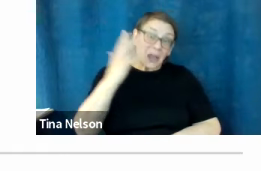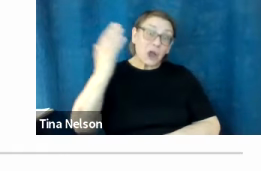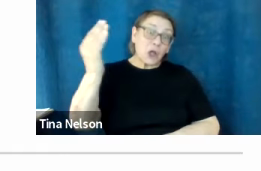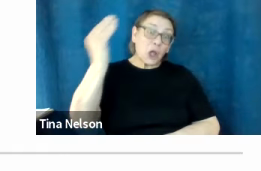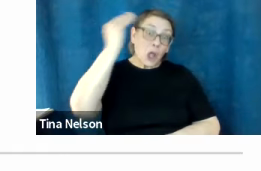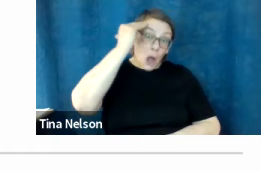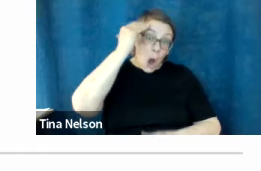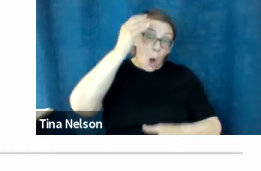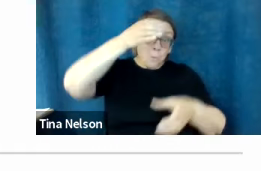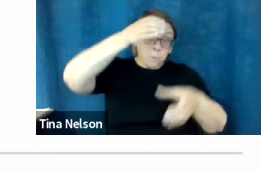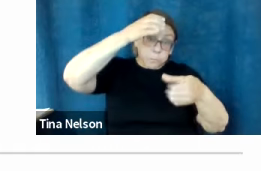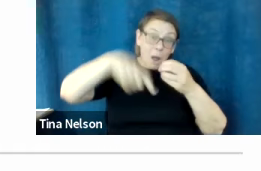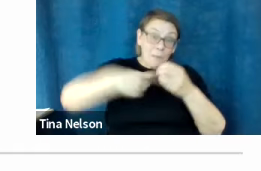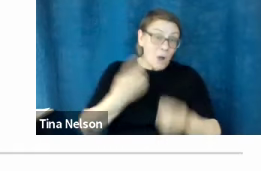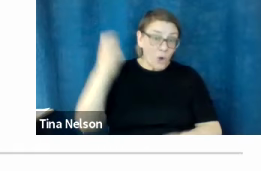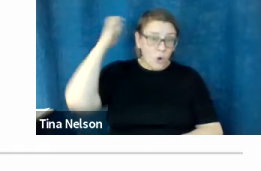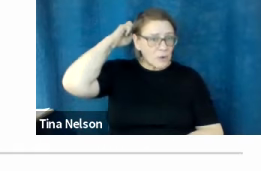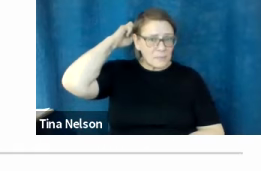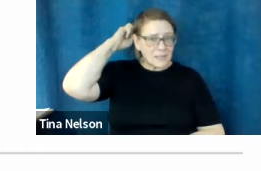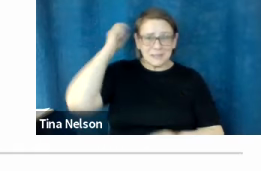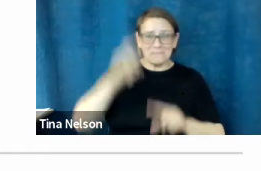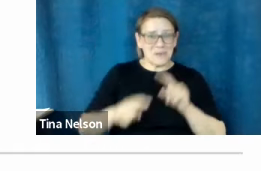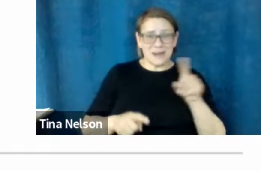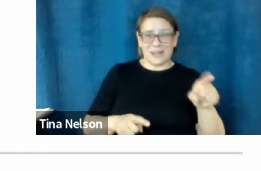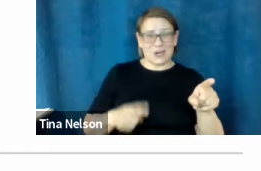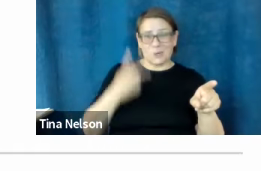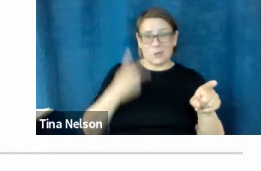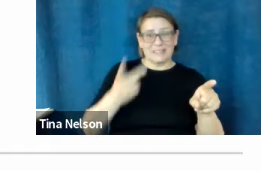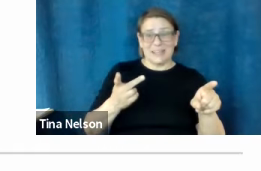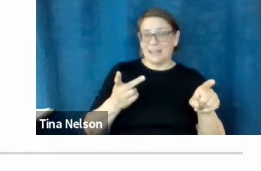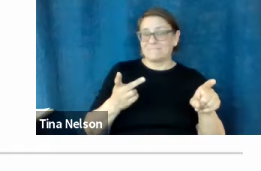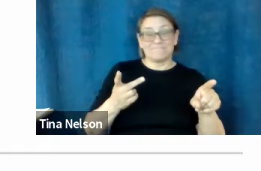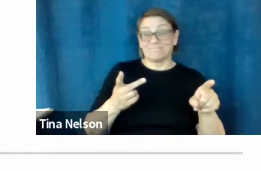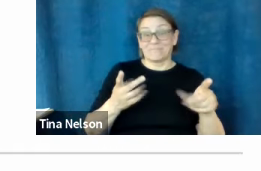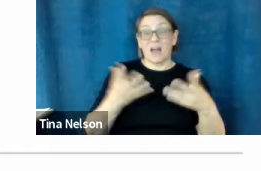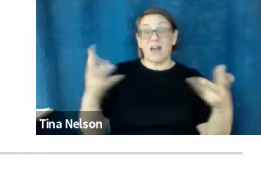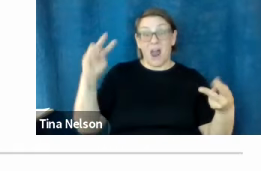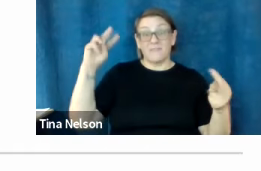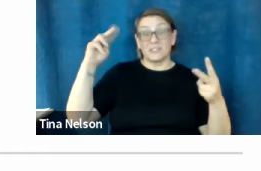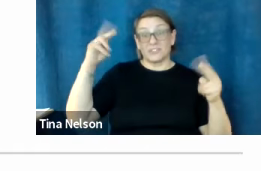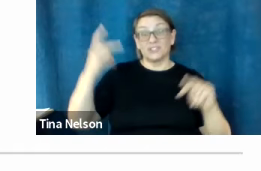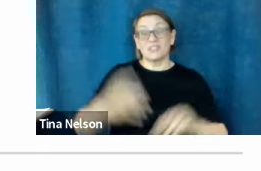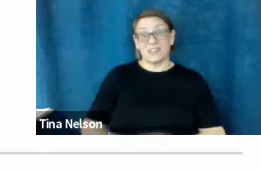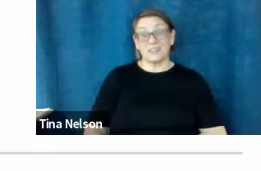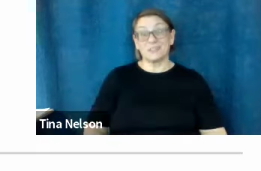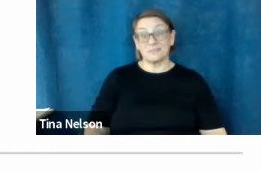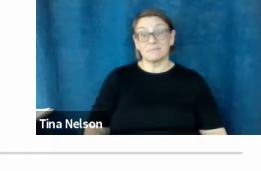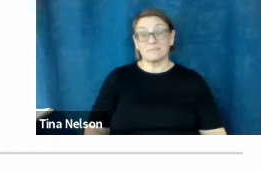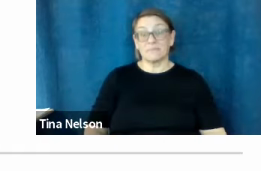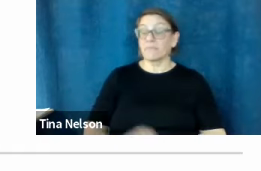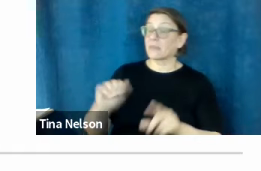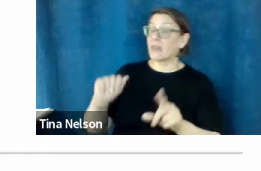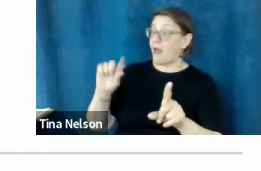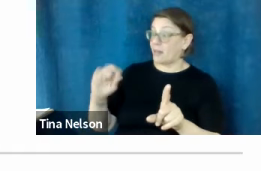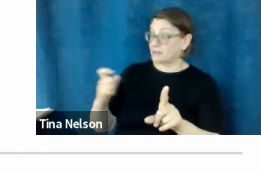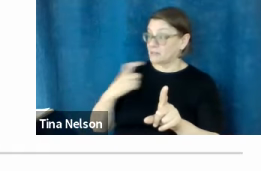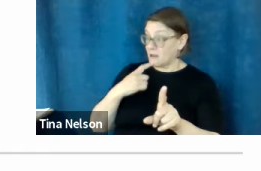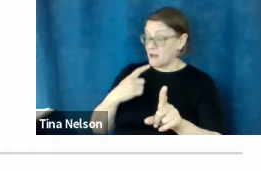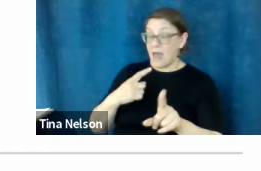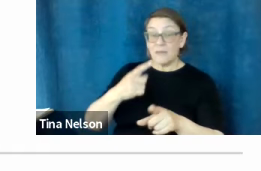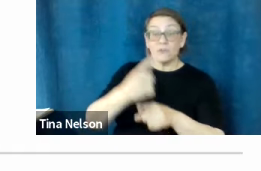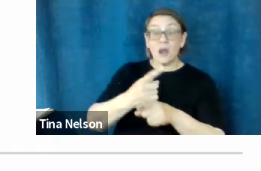a lot about cochlear implants. What we're seeing is that there's a lot of misunderstanding about it. Right. And the survey clearly